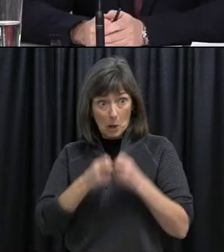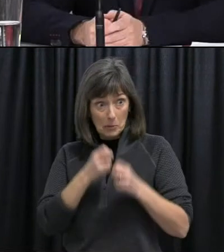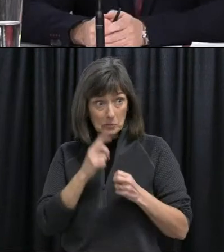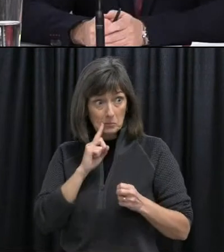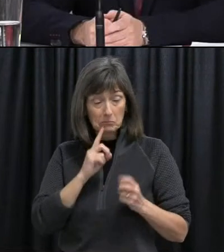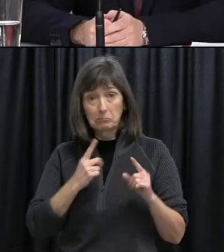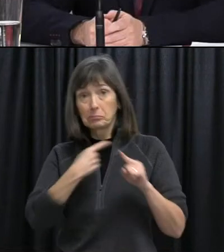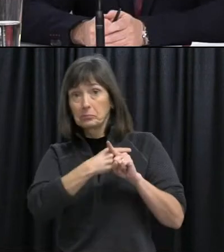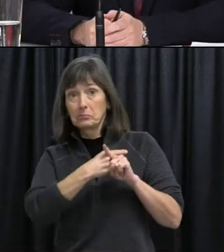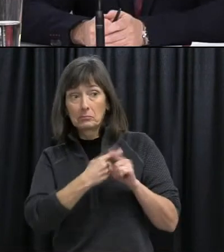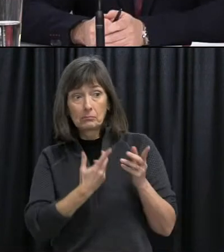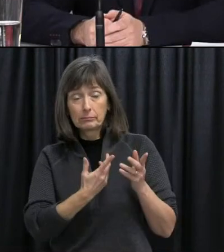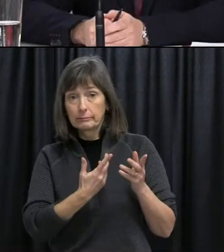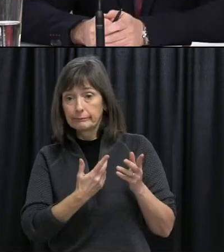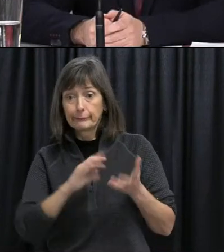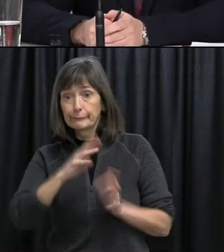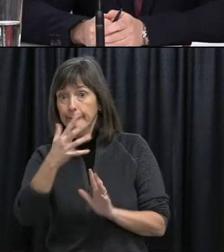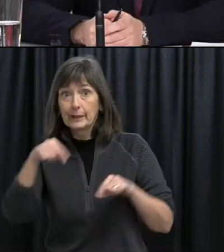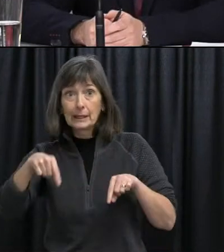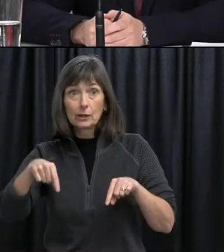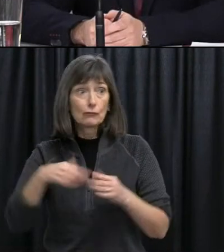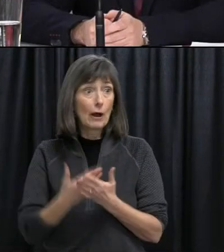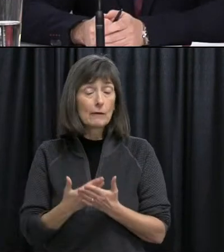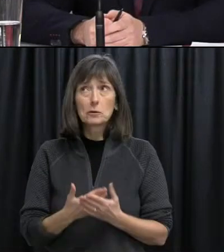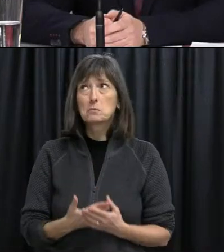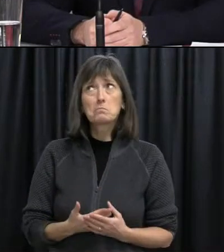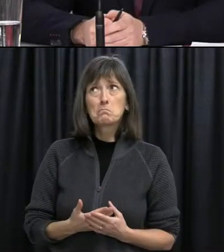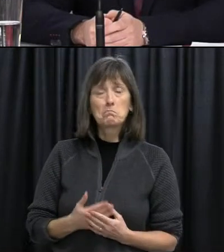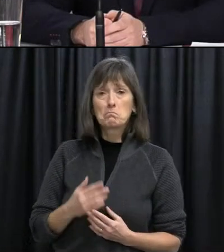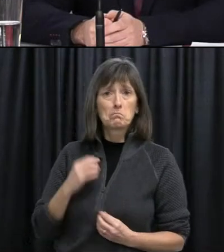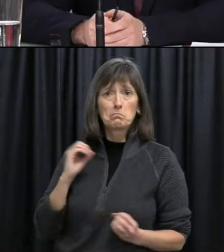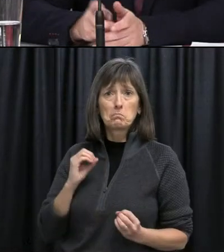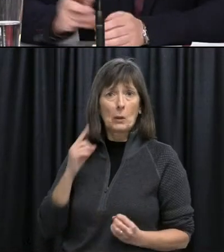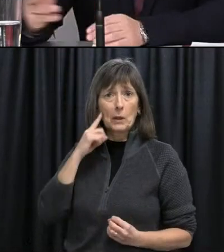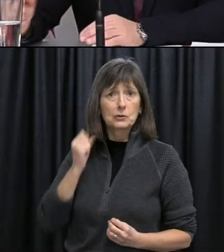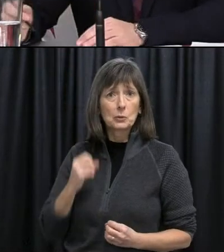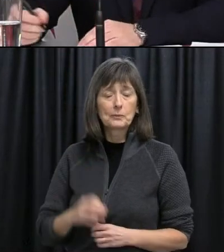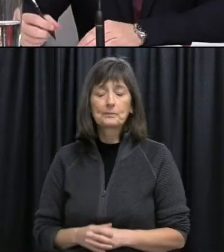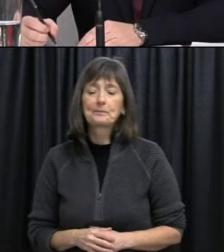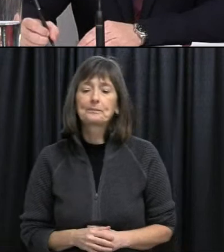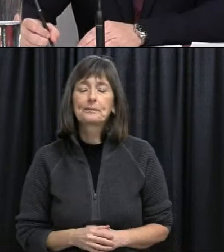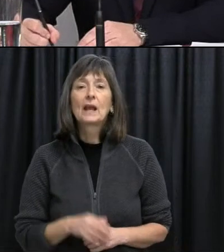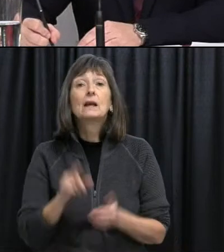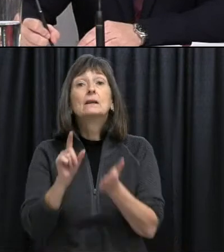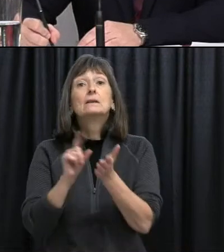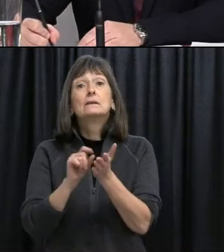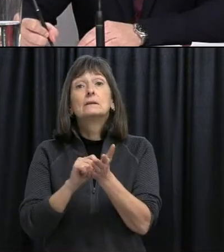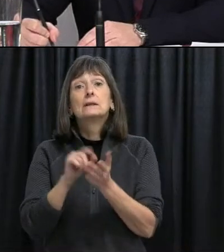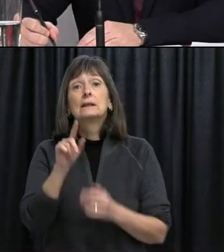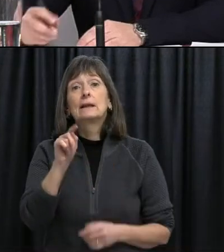Thank you. Our next questions are from Peter Jackson with The Telegram. Please go ahead.